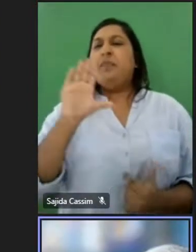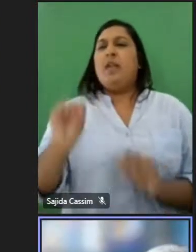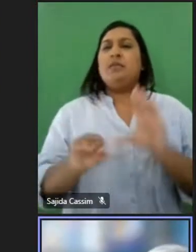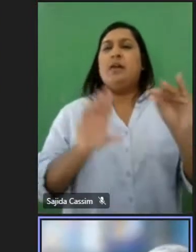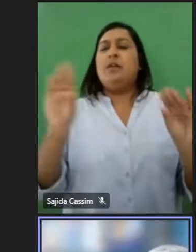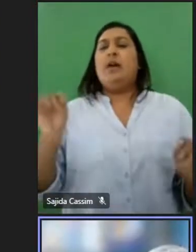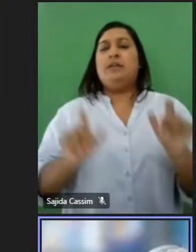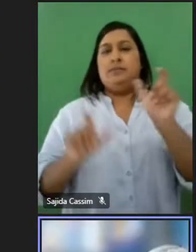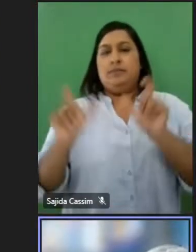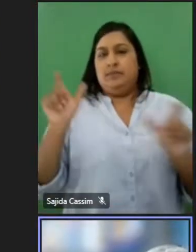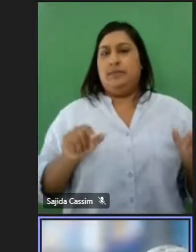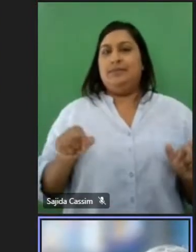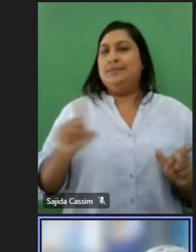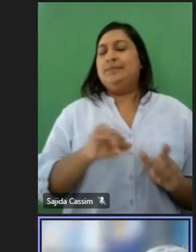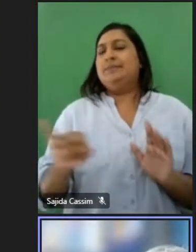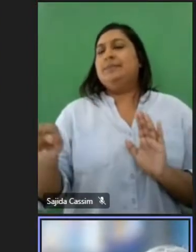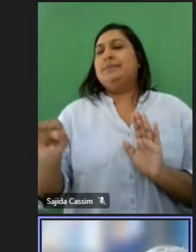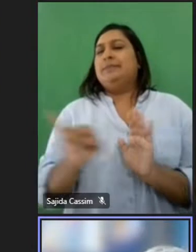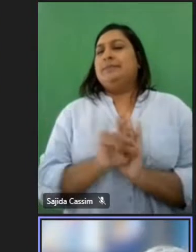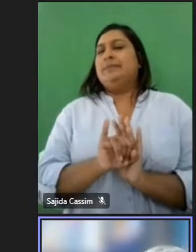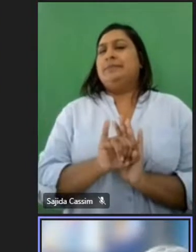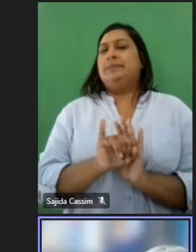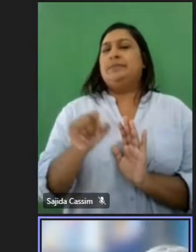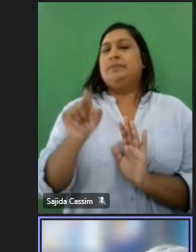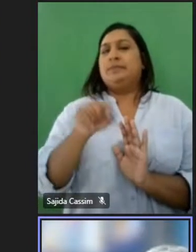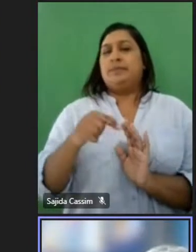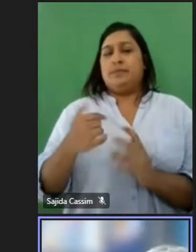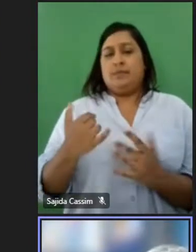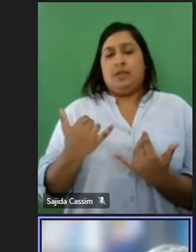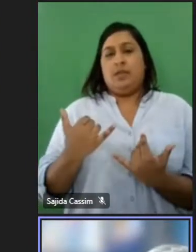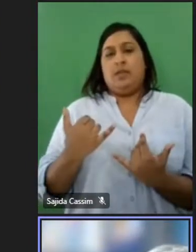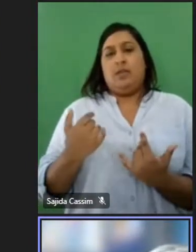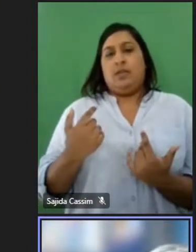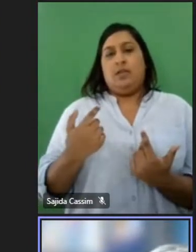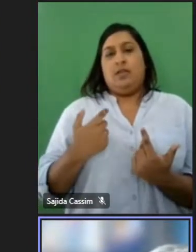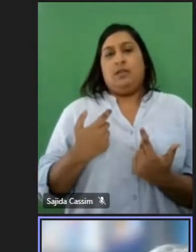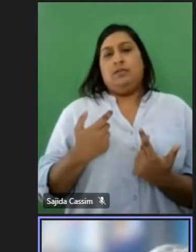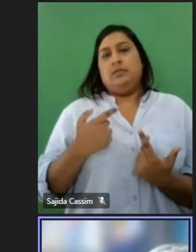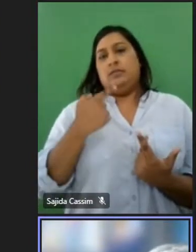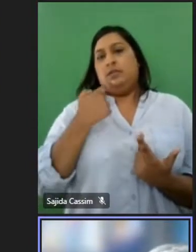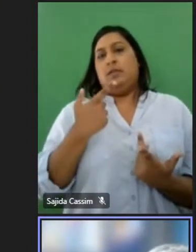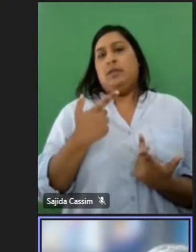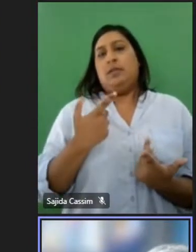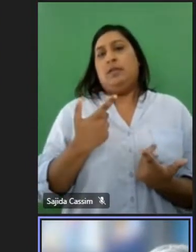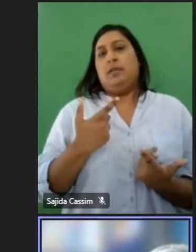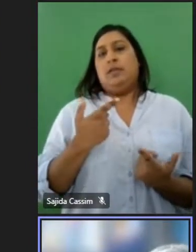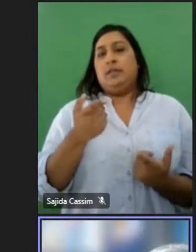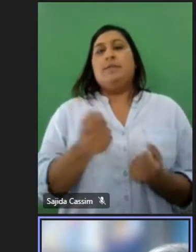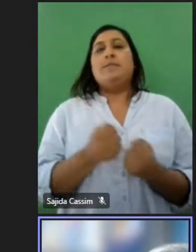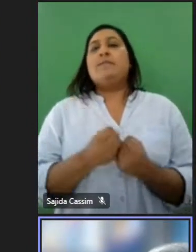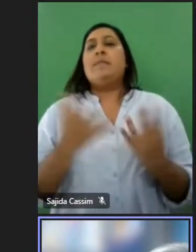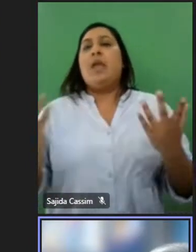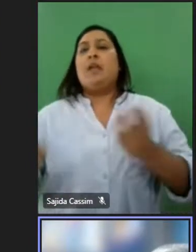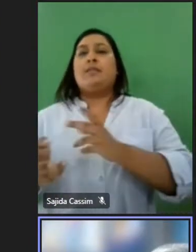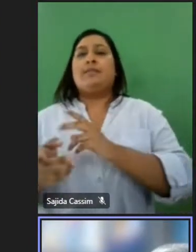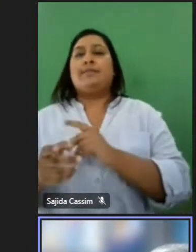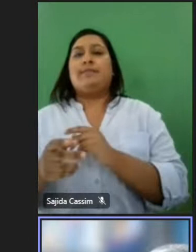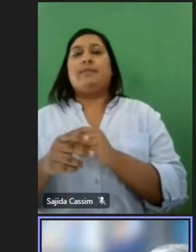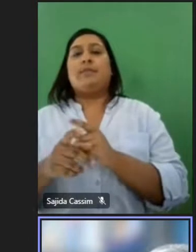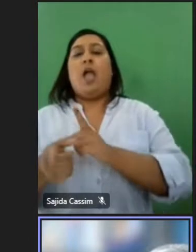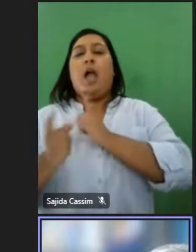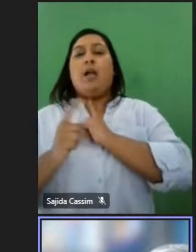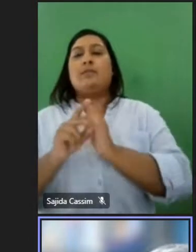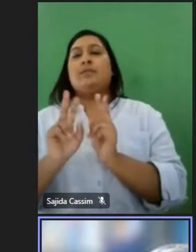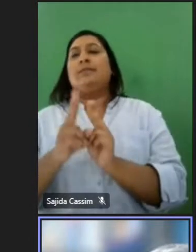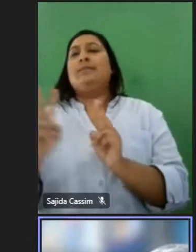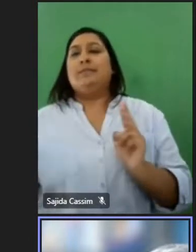to identify from a list, so it was a multiple response question, experiences that they had